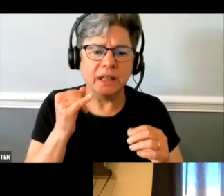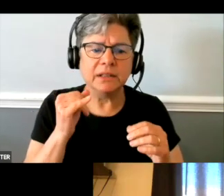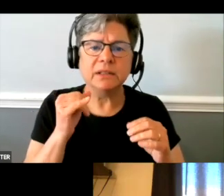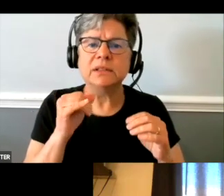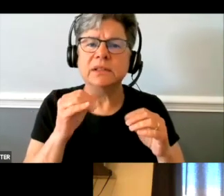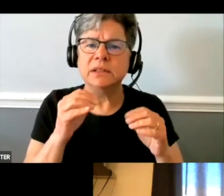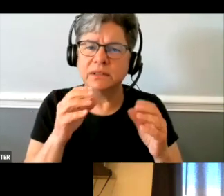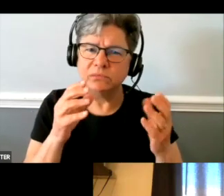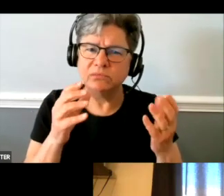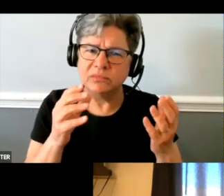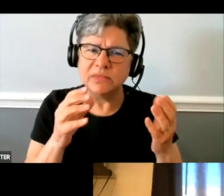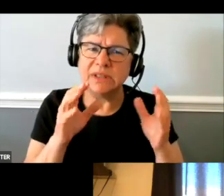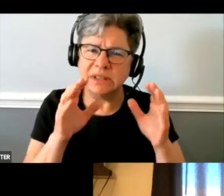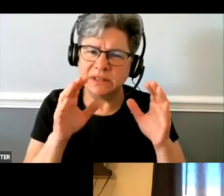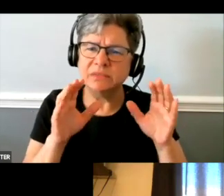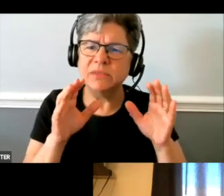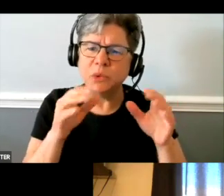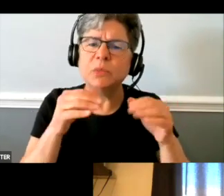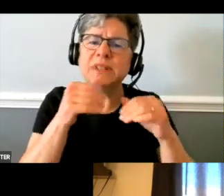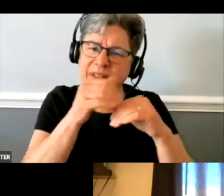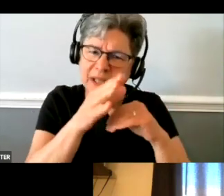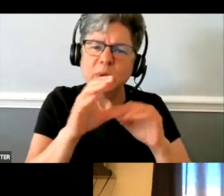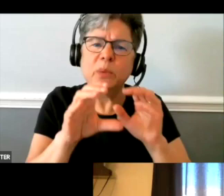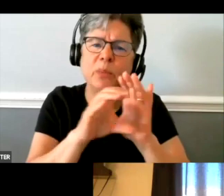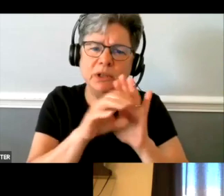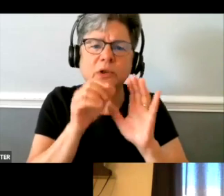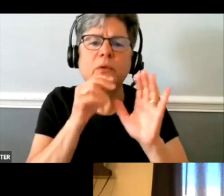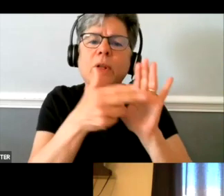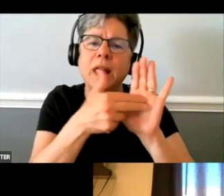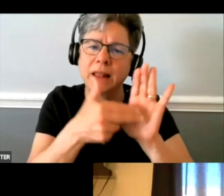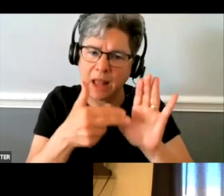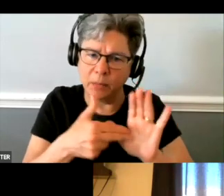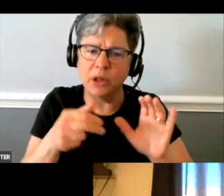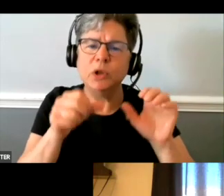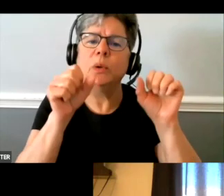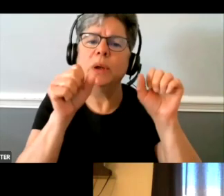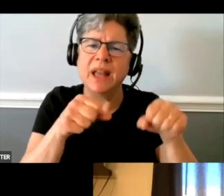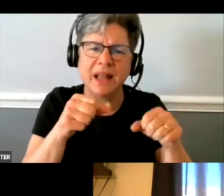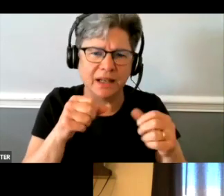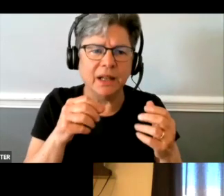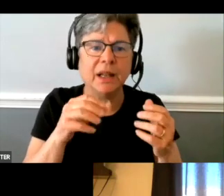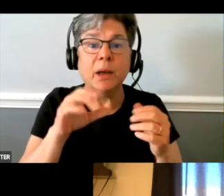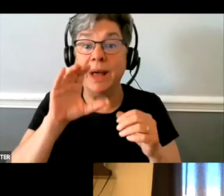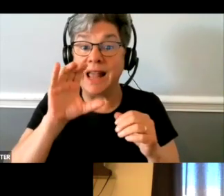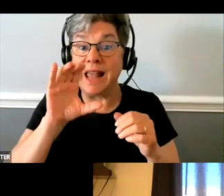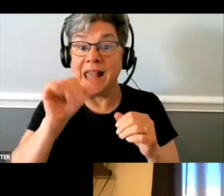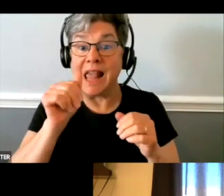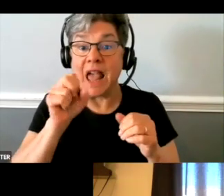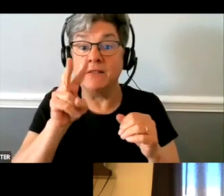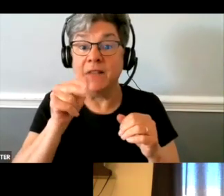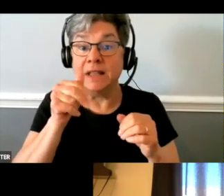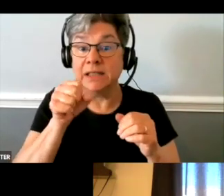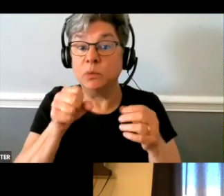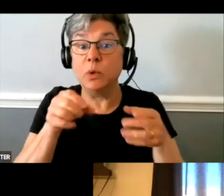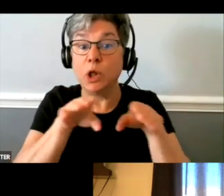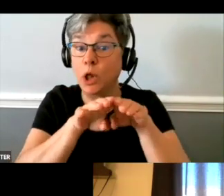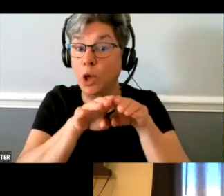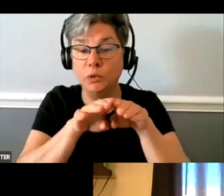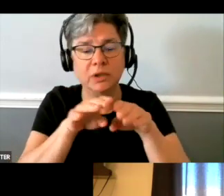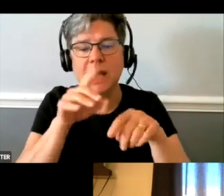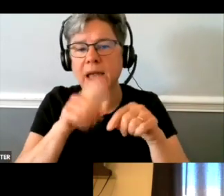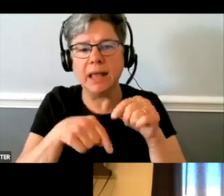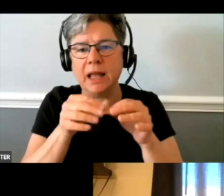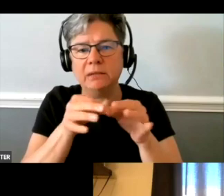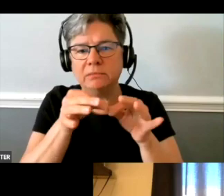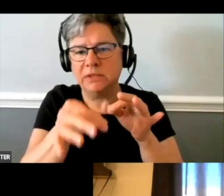stuff, because you can send me a picture. Got you. Okay, perfect. Canvas closes. Unfortunately, I can't do anything with that.